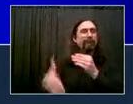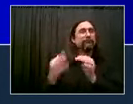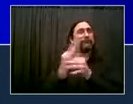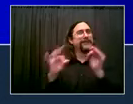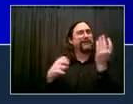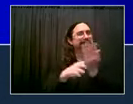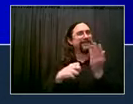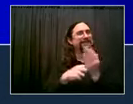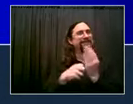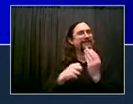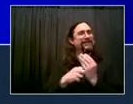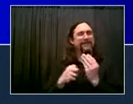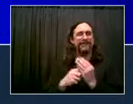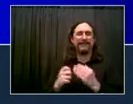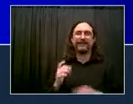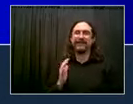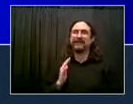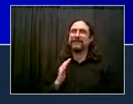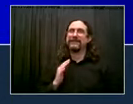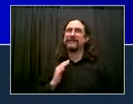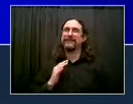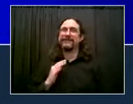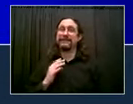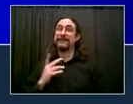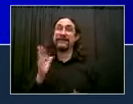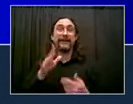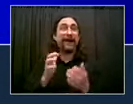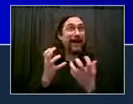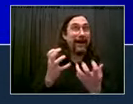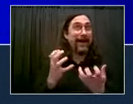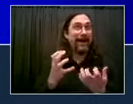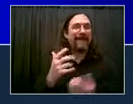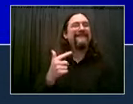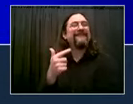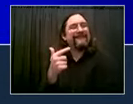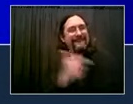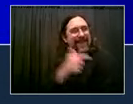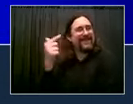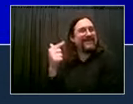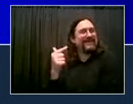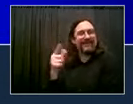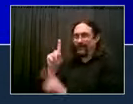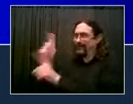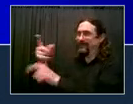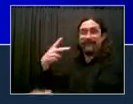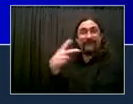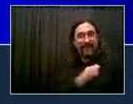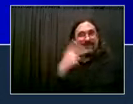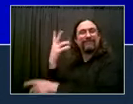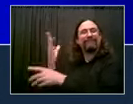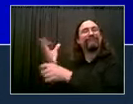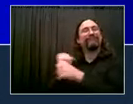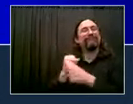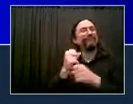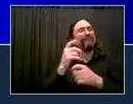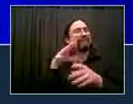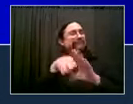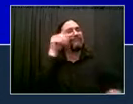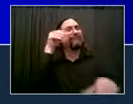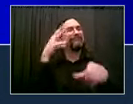ball. Couldn't be simpler than that. And anyone who wants to be a part of this, real simple rules. You just need to be 18